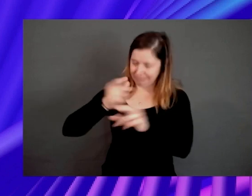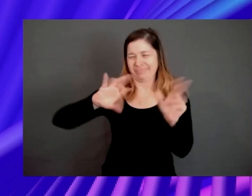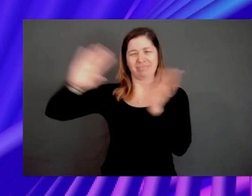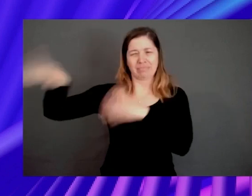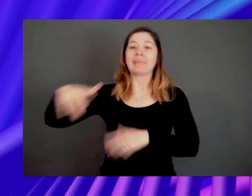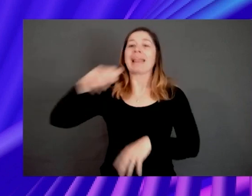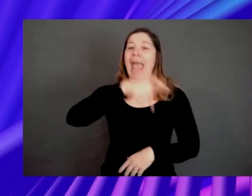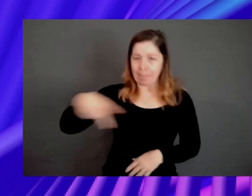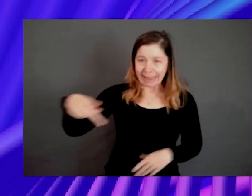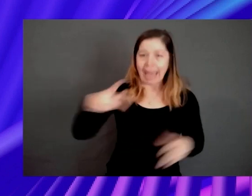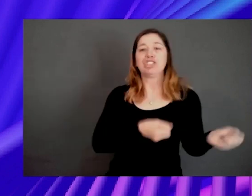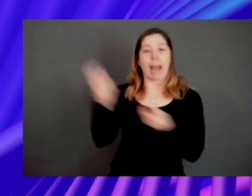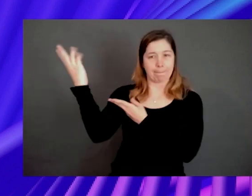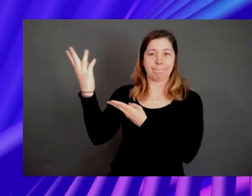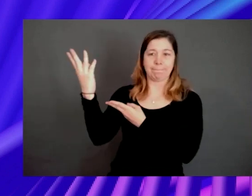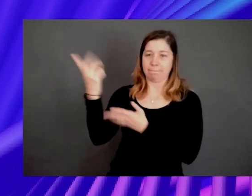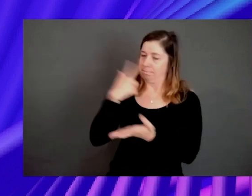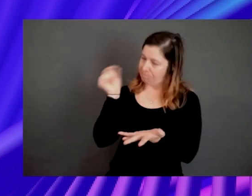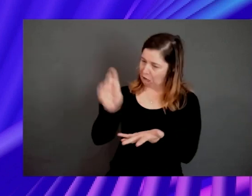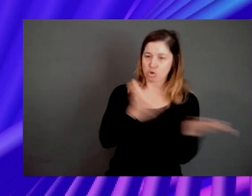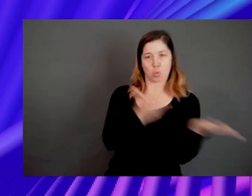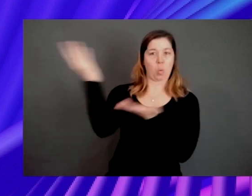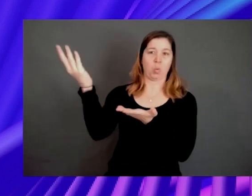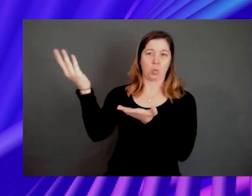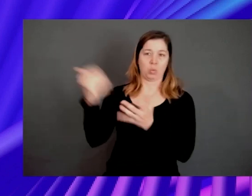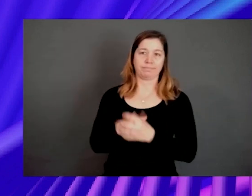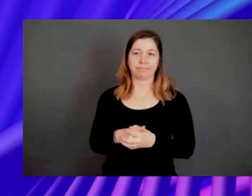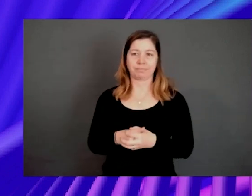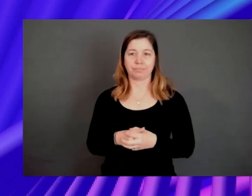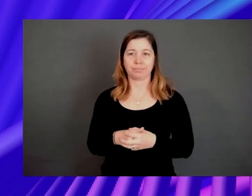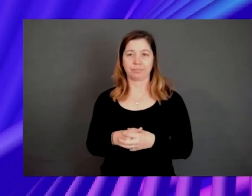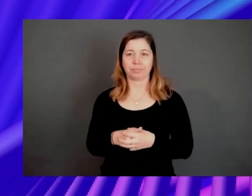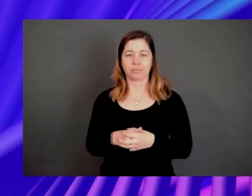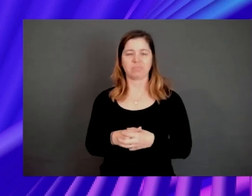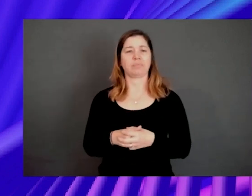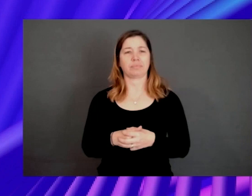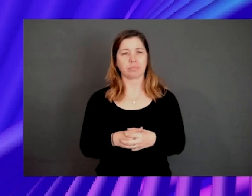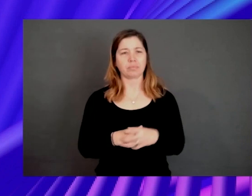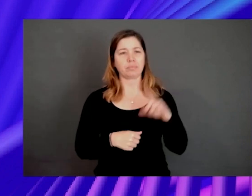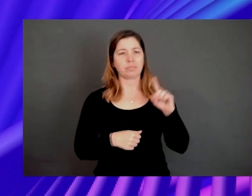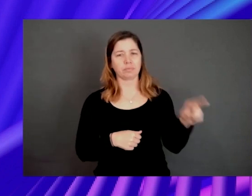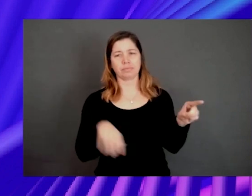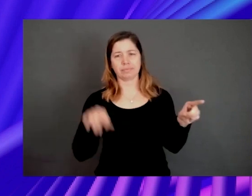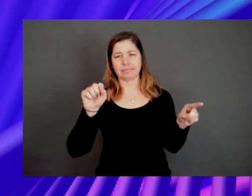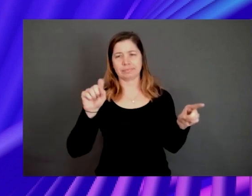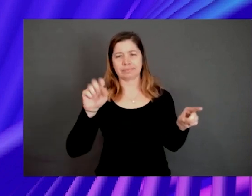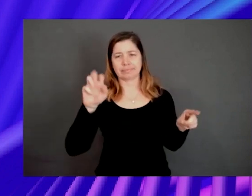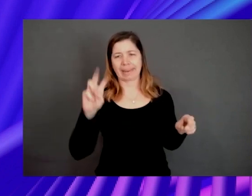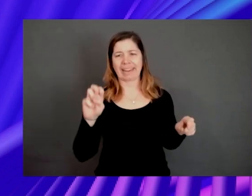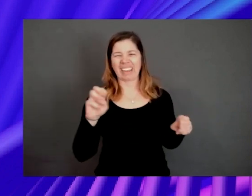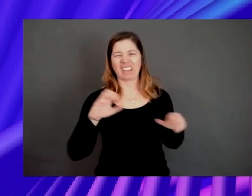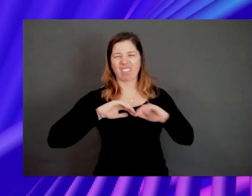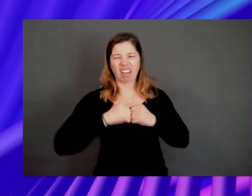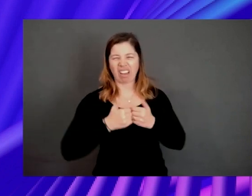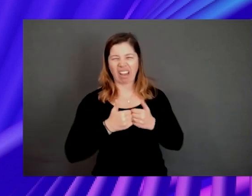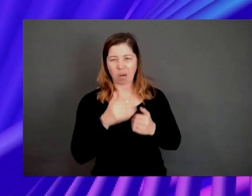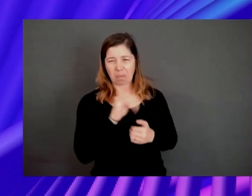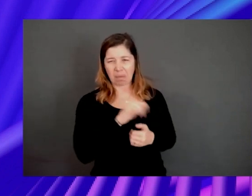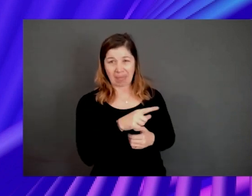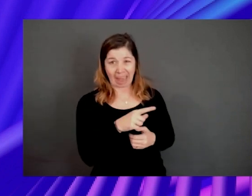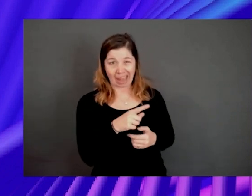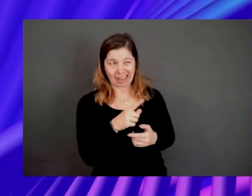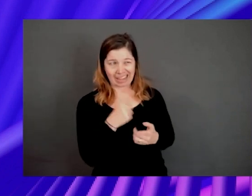way that makes sense there. So how does that work? I mean, I have my application